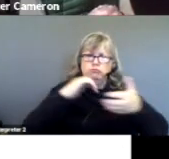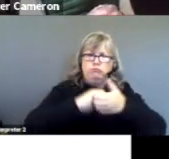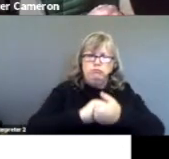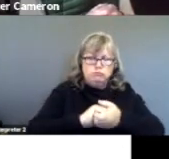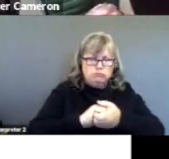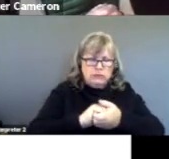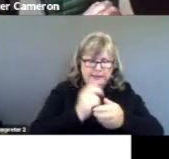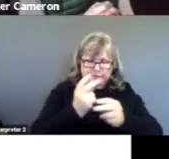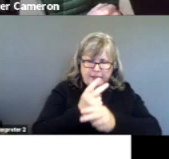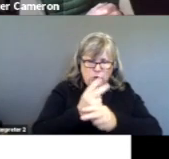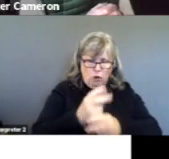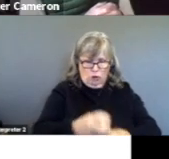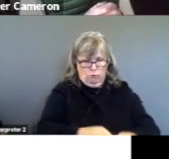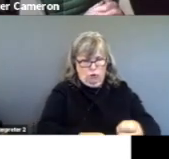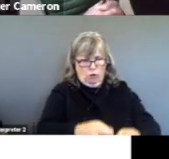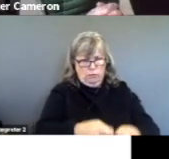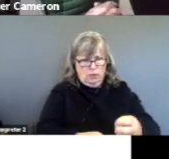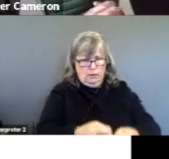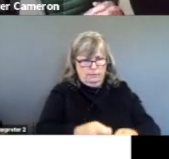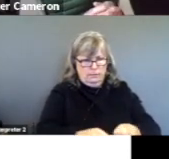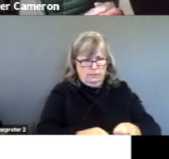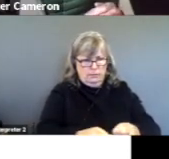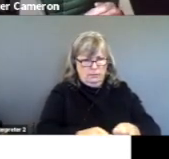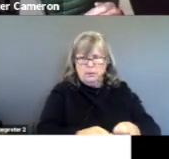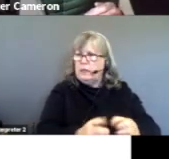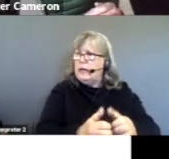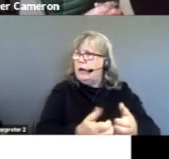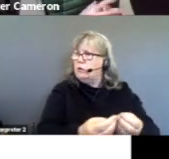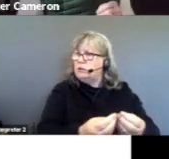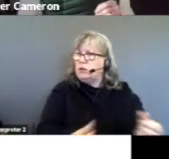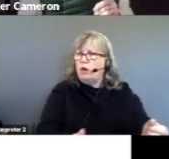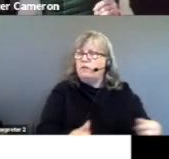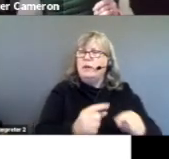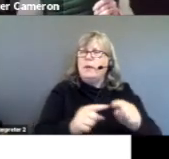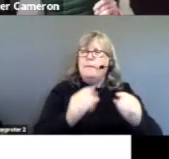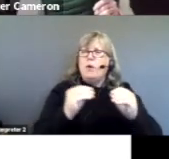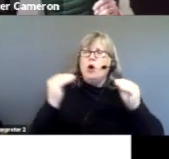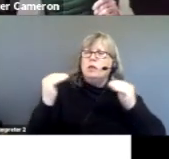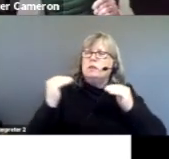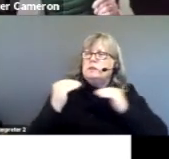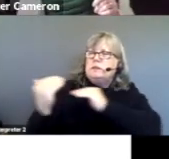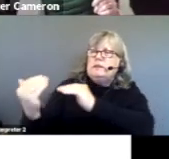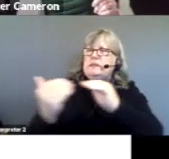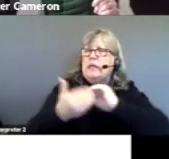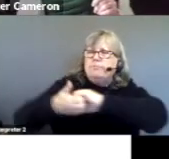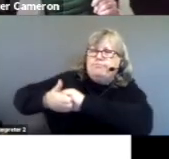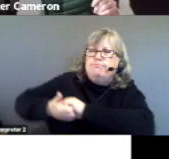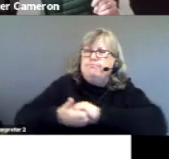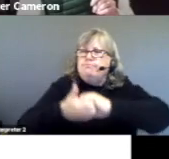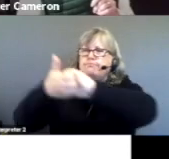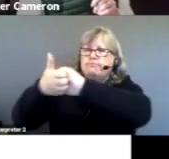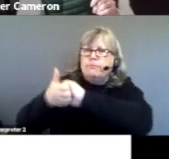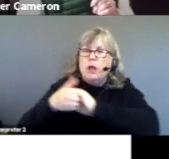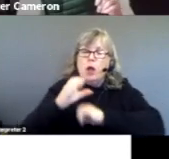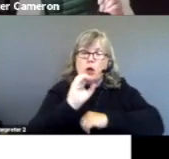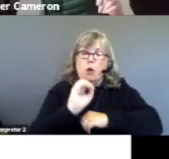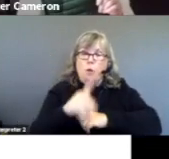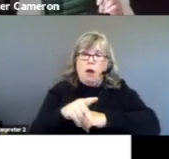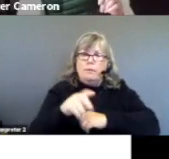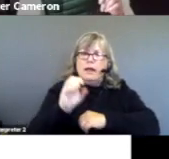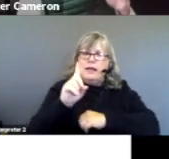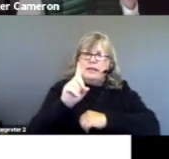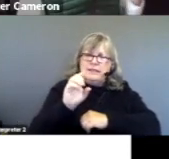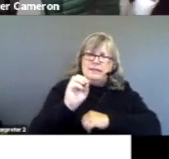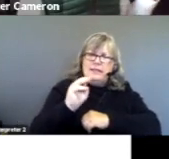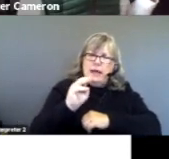solving problems, but doing it in a democratic fashion. And so co-ops are democratically controlled enterprises.